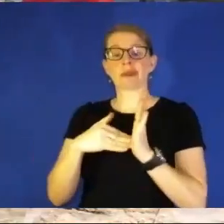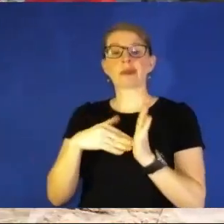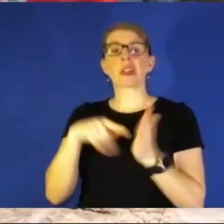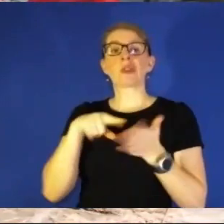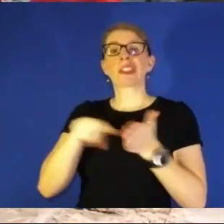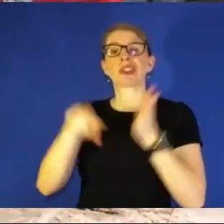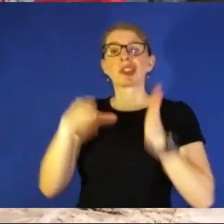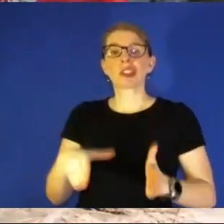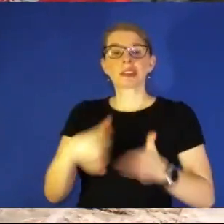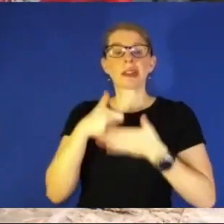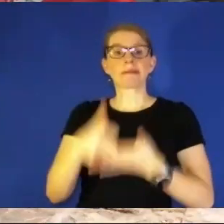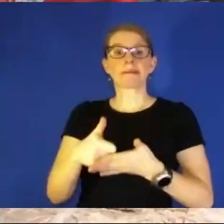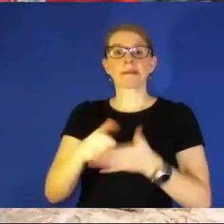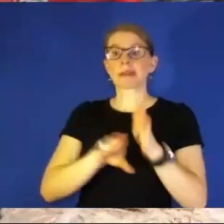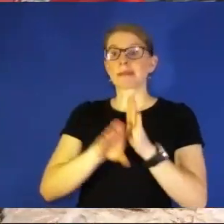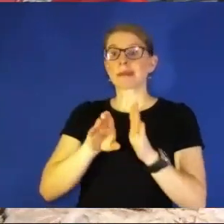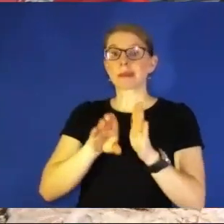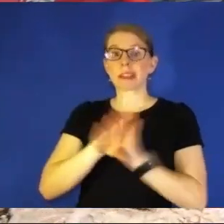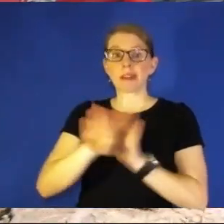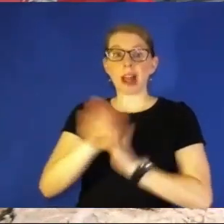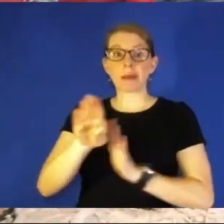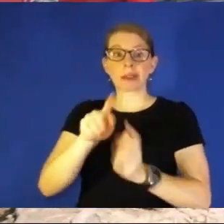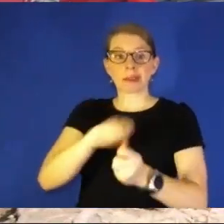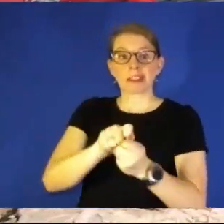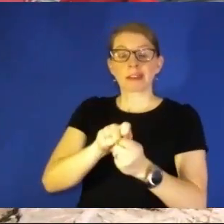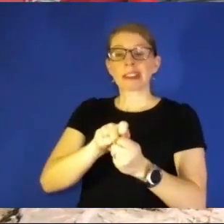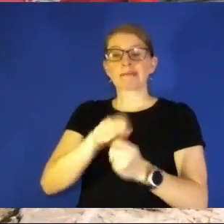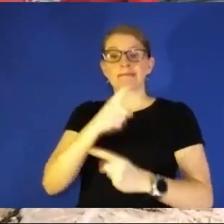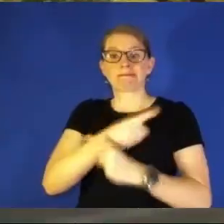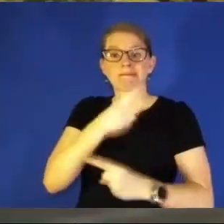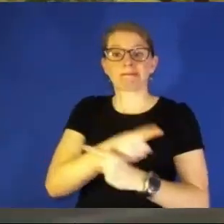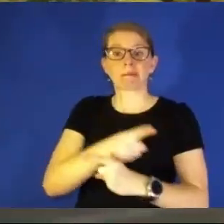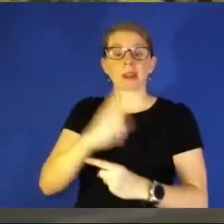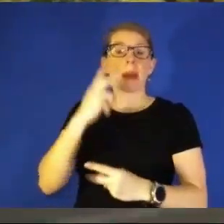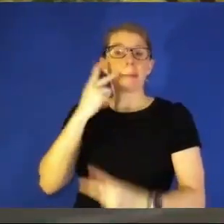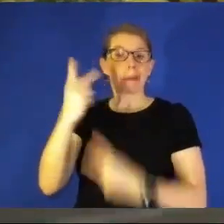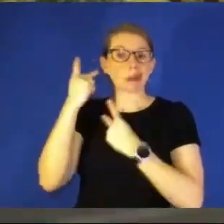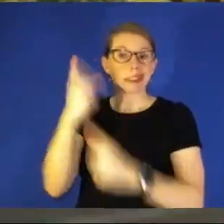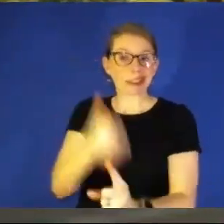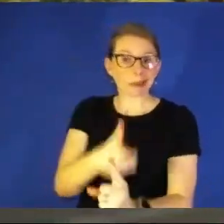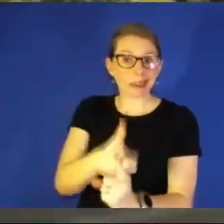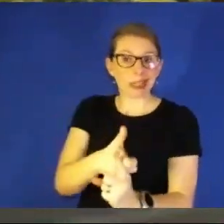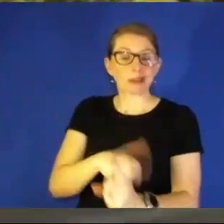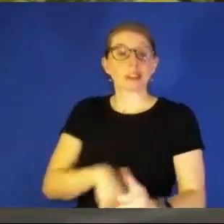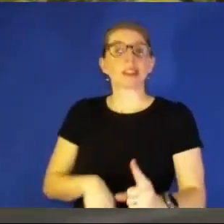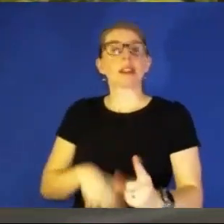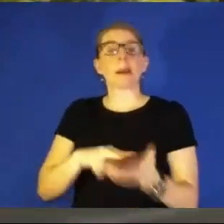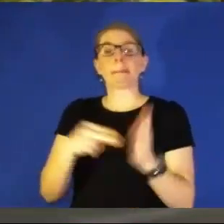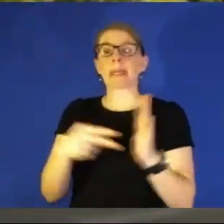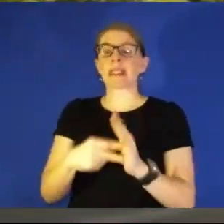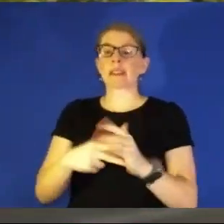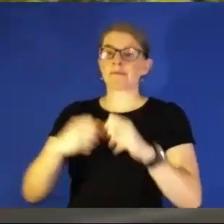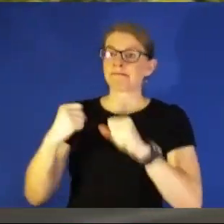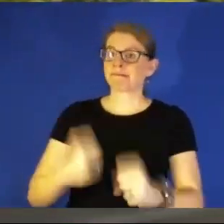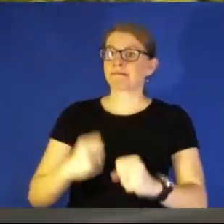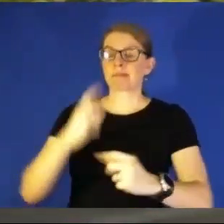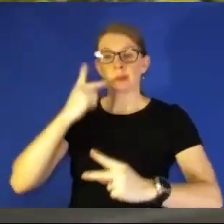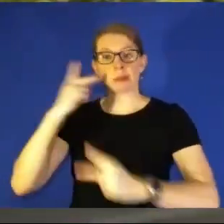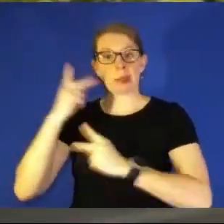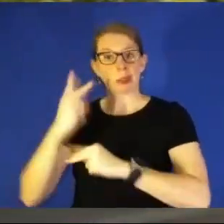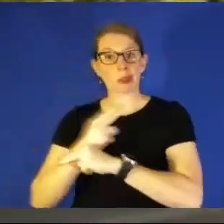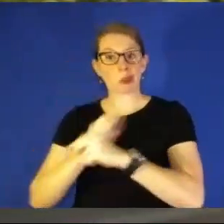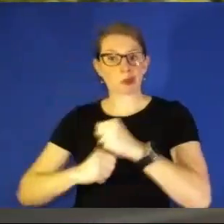more complete, specific, and accurate memories themselves. It gives them a richer base of memories to use while forming